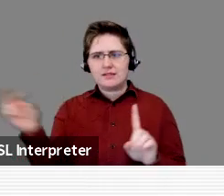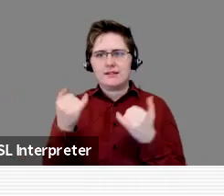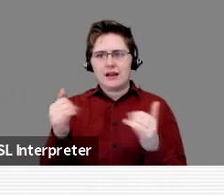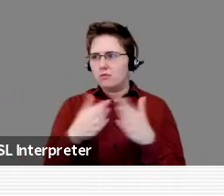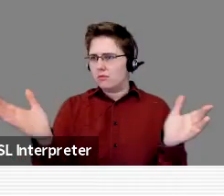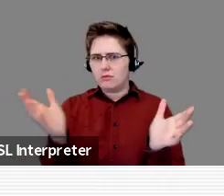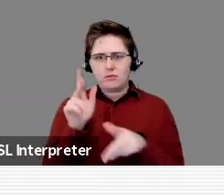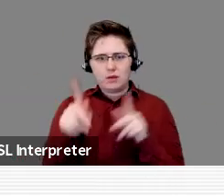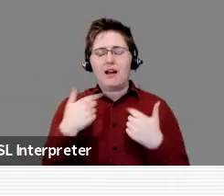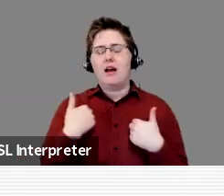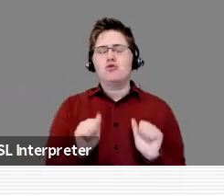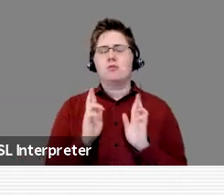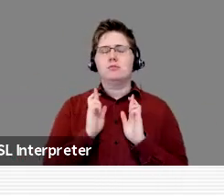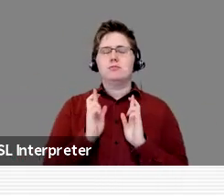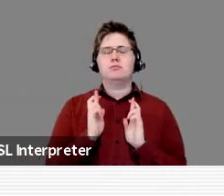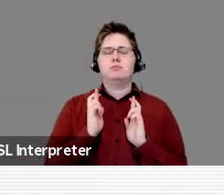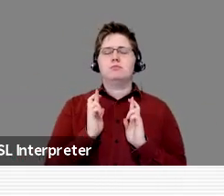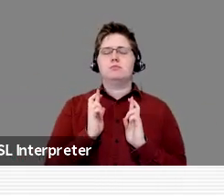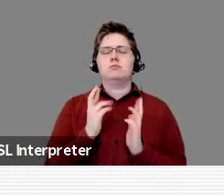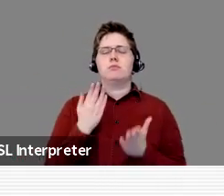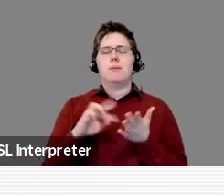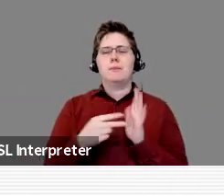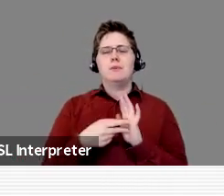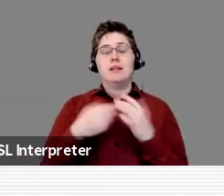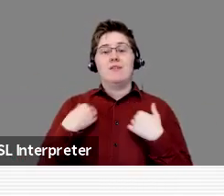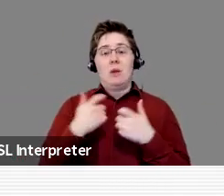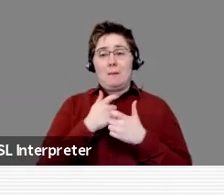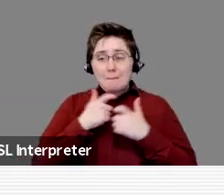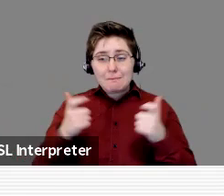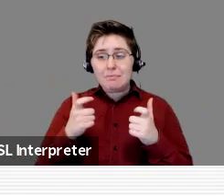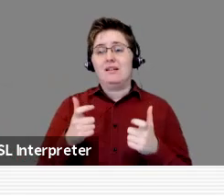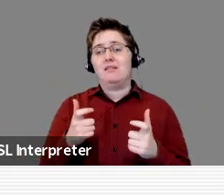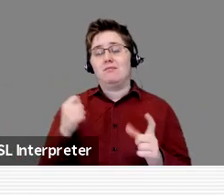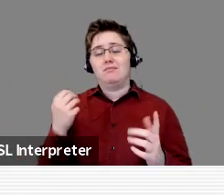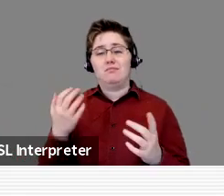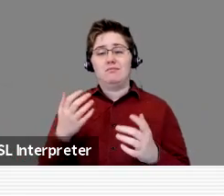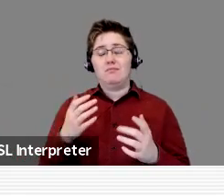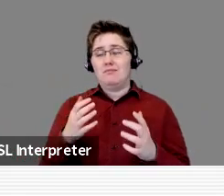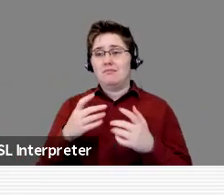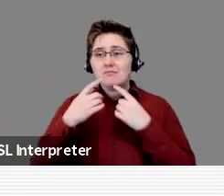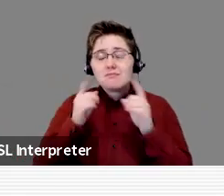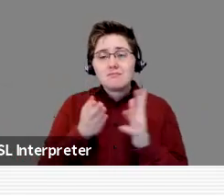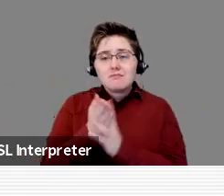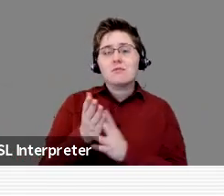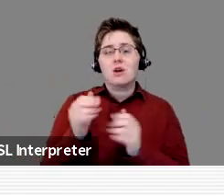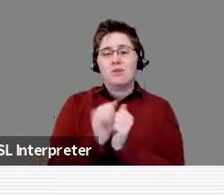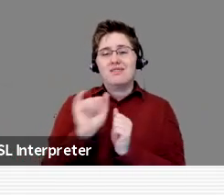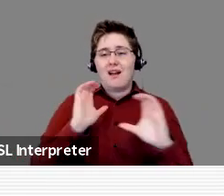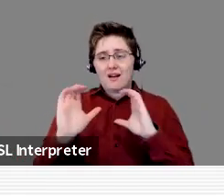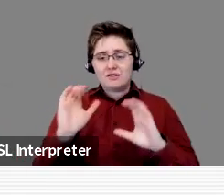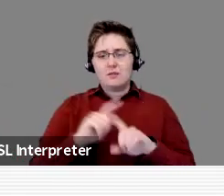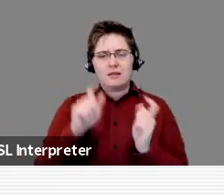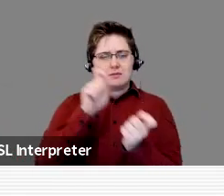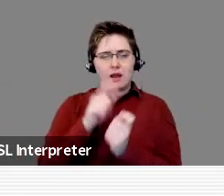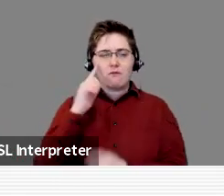am trying to keep my fingers crossed that maybe that means we can make some really huge headway as far as our housing conversation. But specific